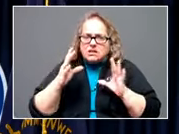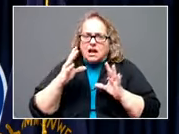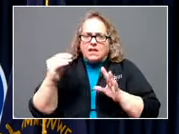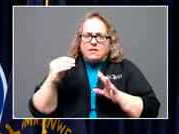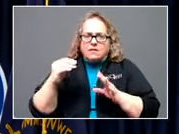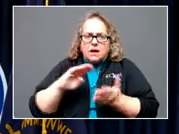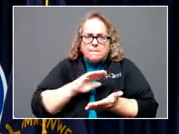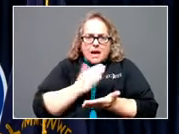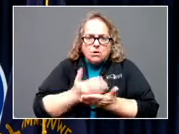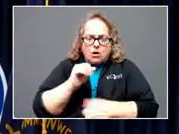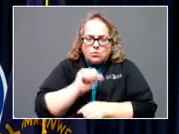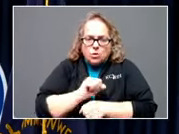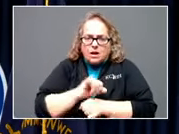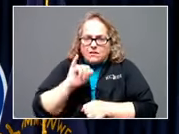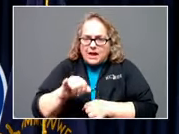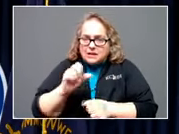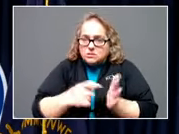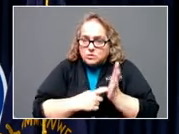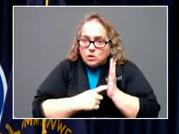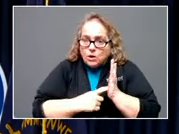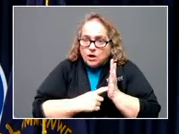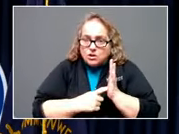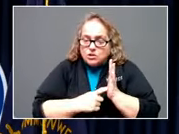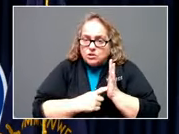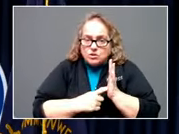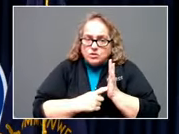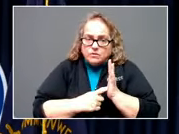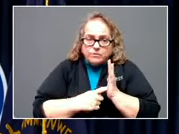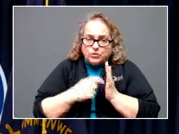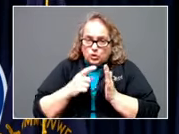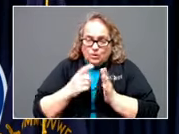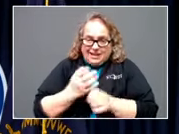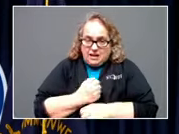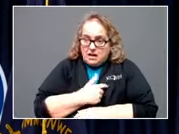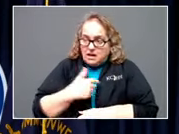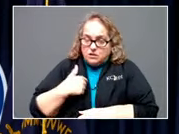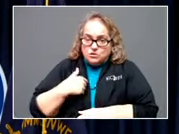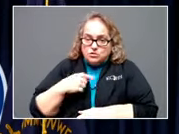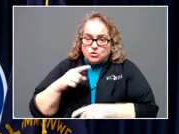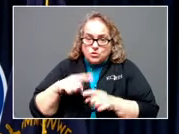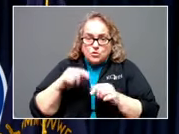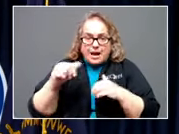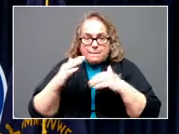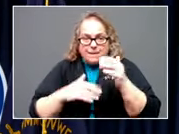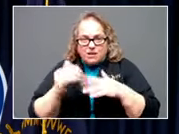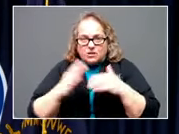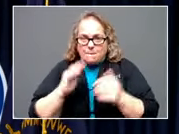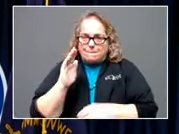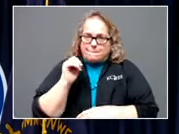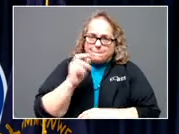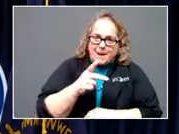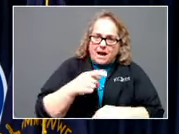be required to just get us to a build back point is so